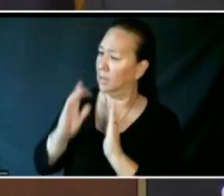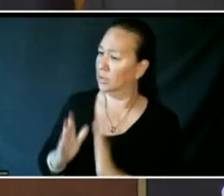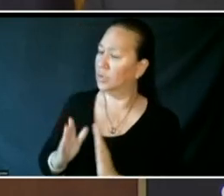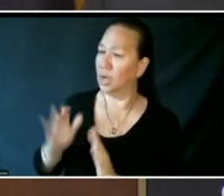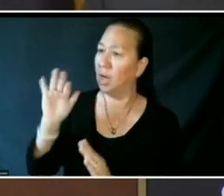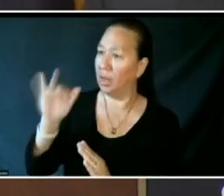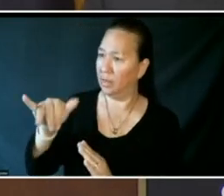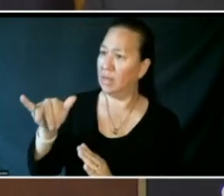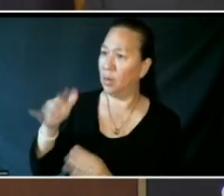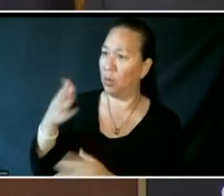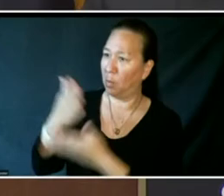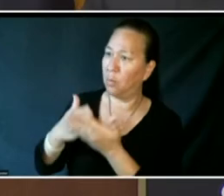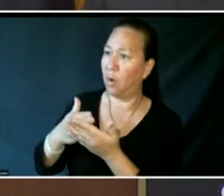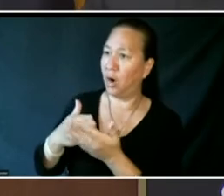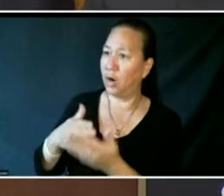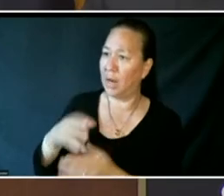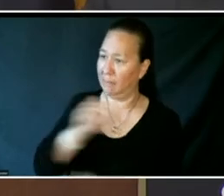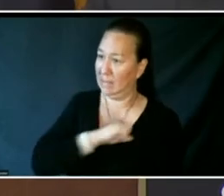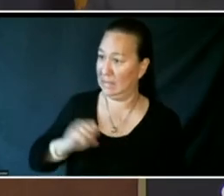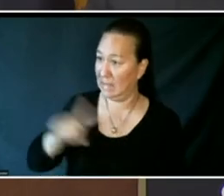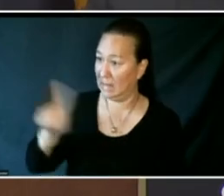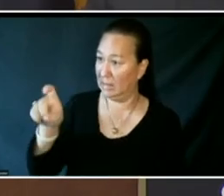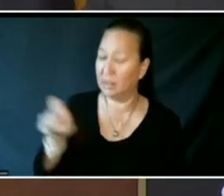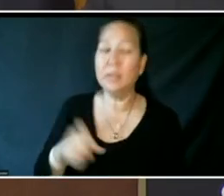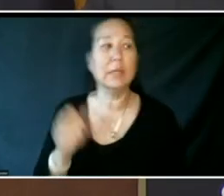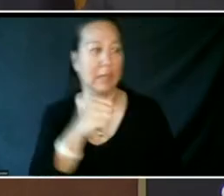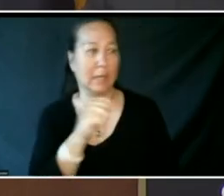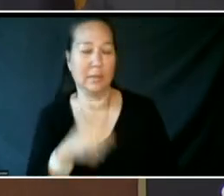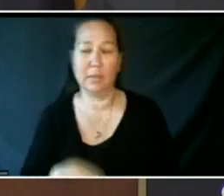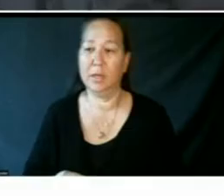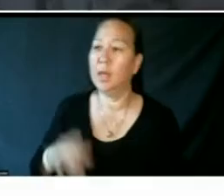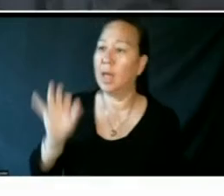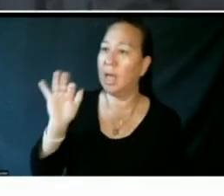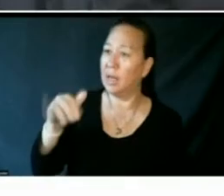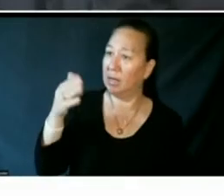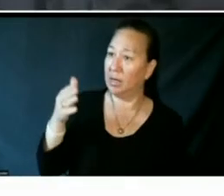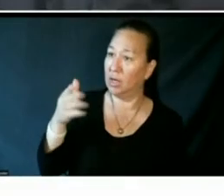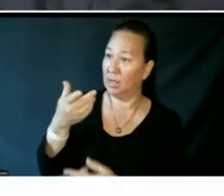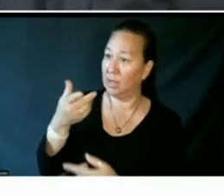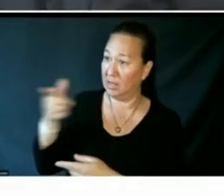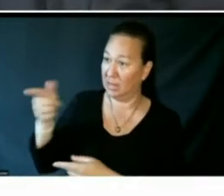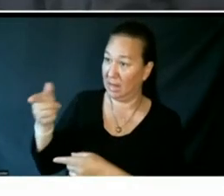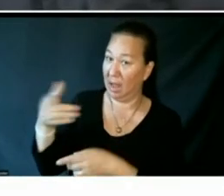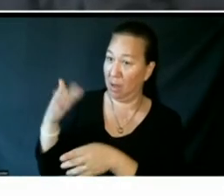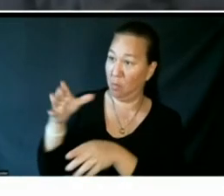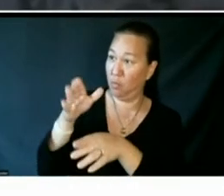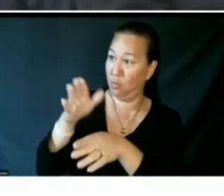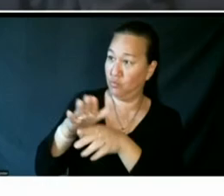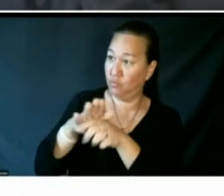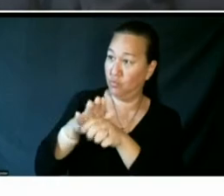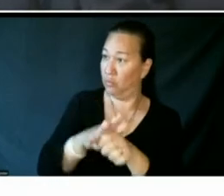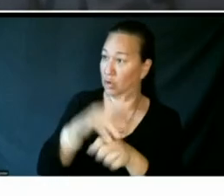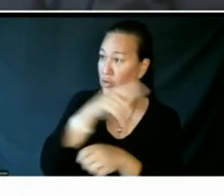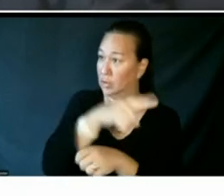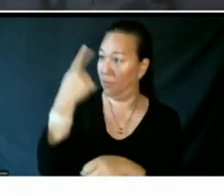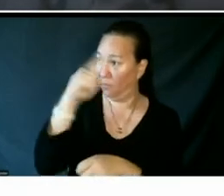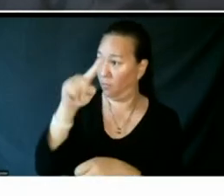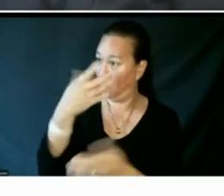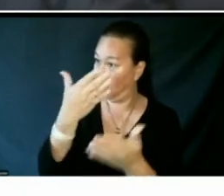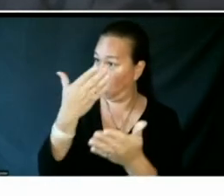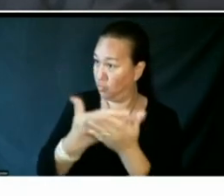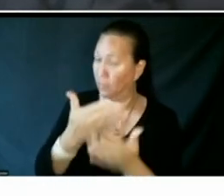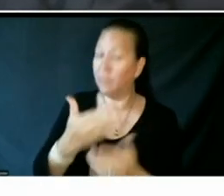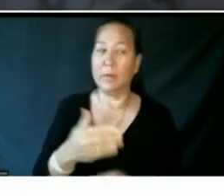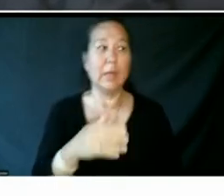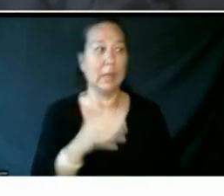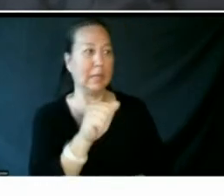sir. And did they also press him for proof of these allegations? They pressed him very strongly. Two of